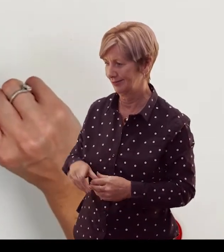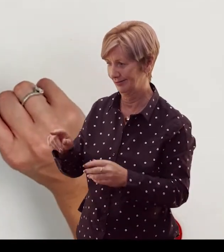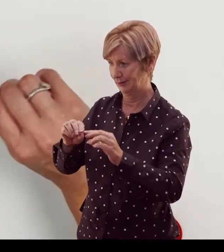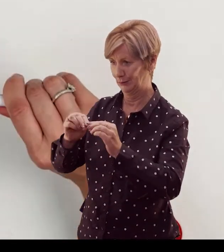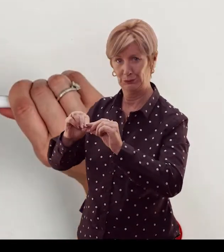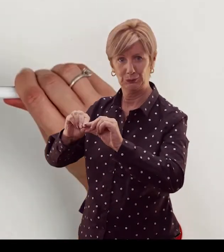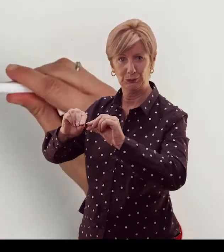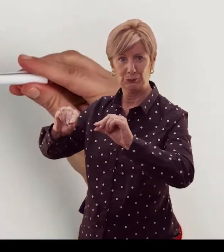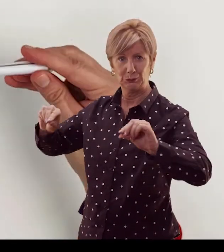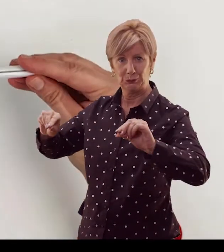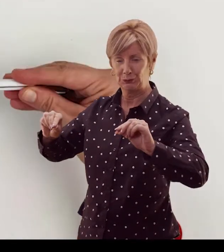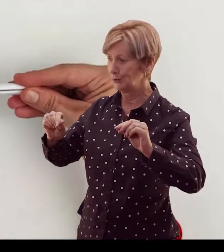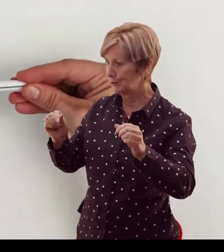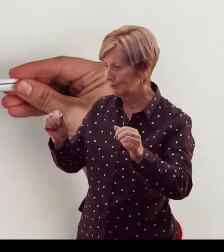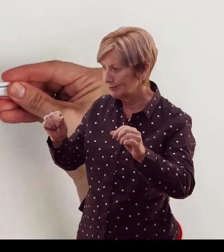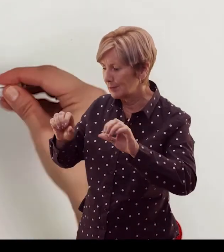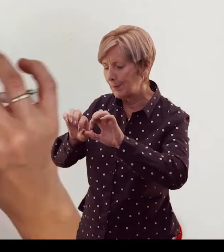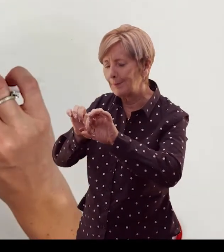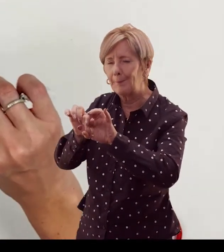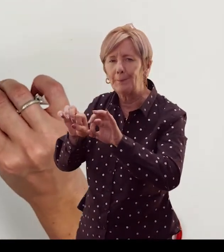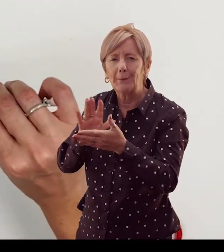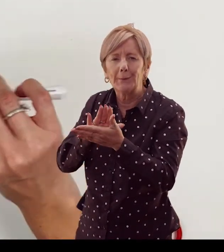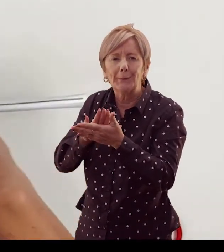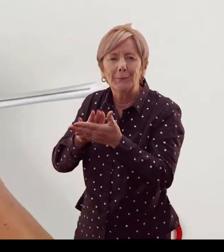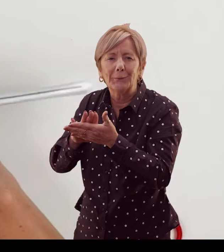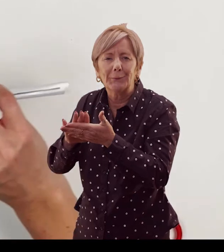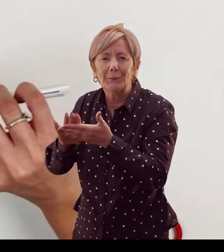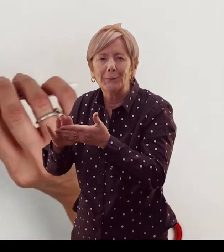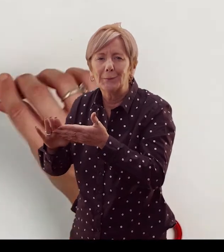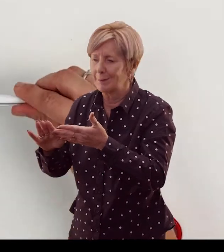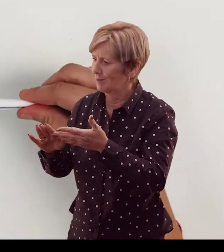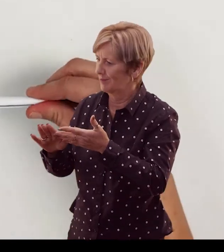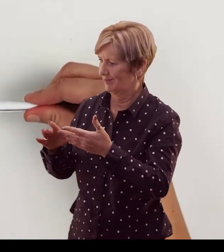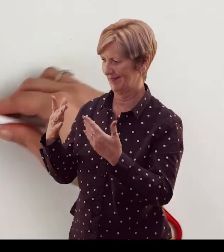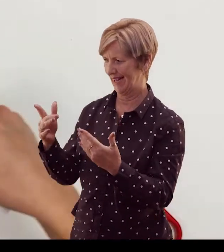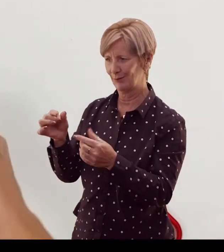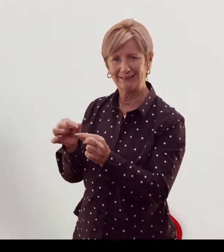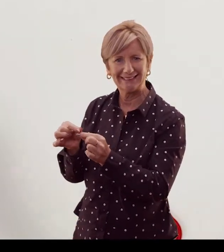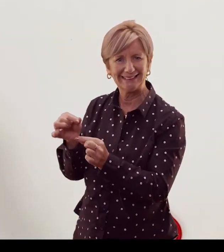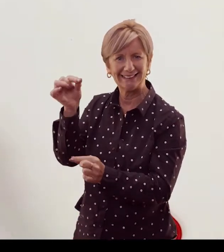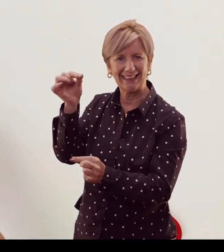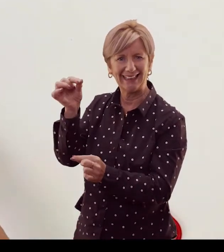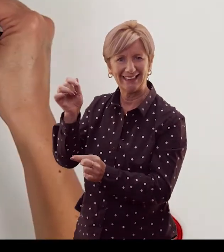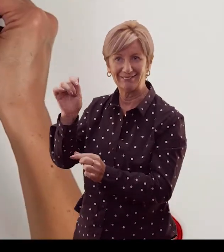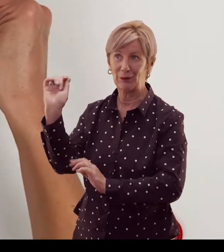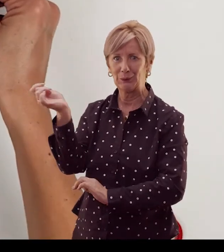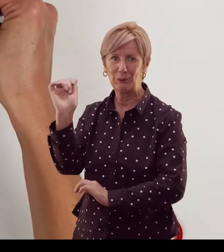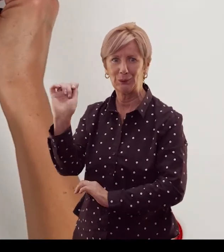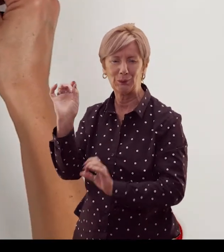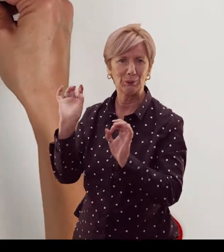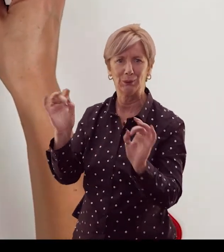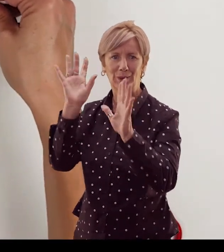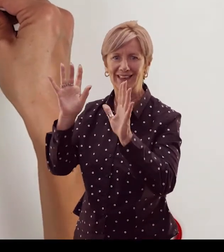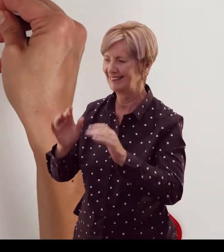Smooth down the edges to secure in place. And now you have a fabulous stick for your wand. Turn over